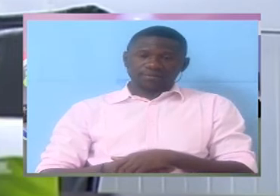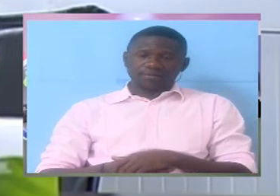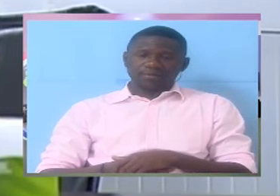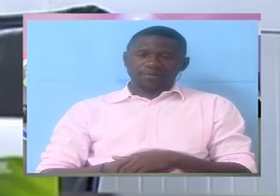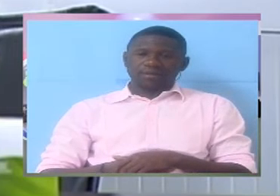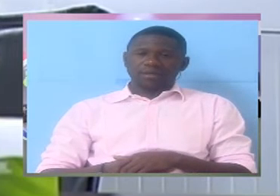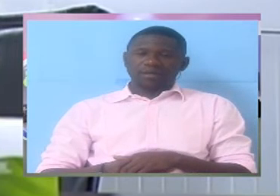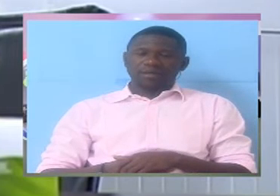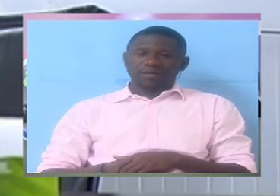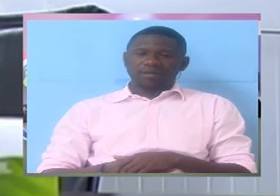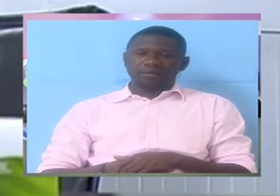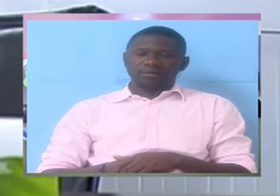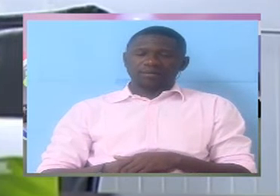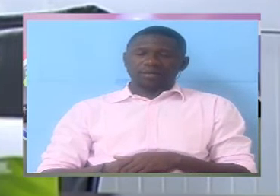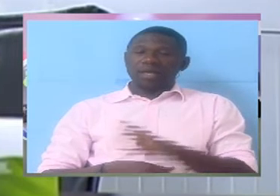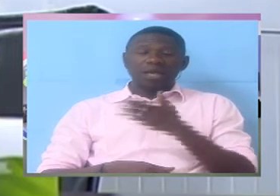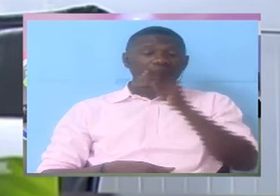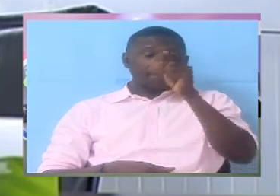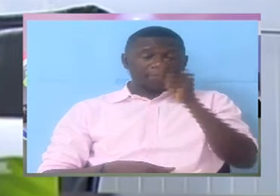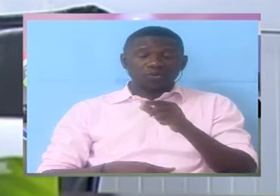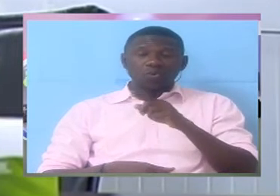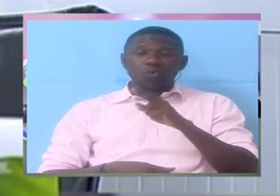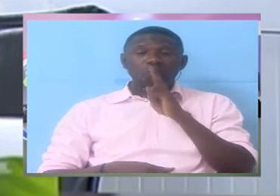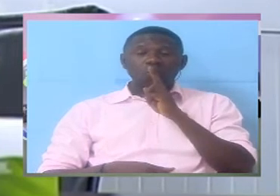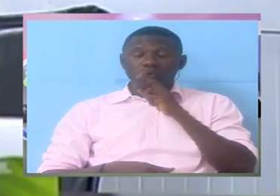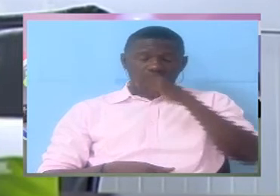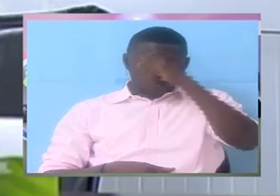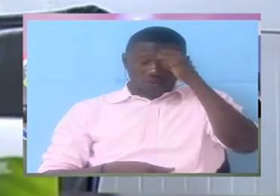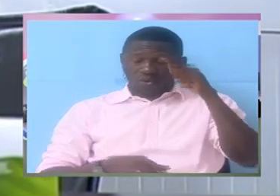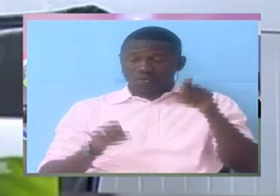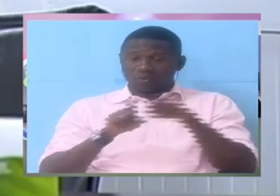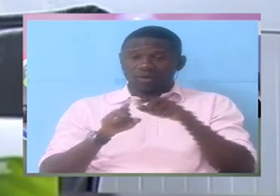who worked with NSS